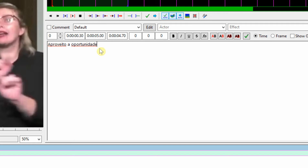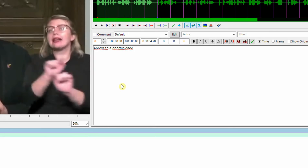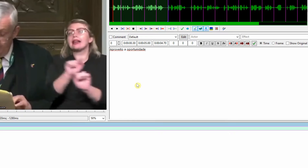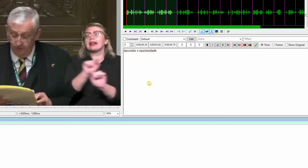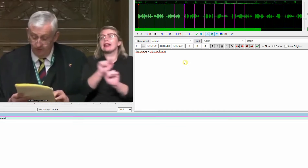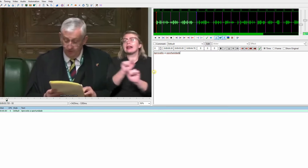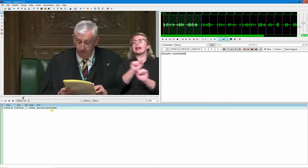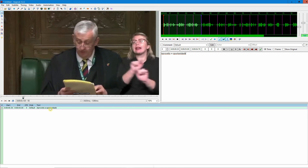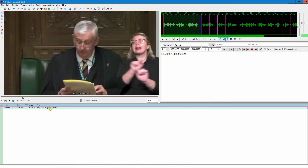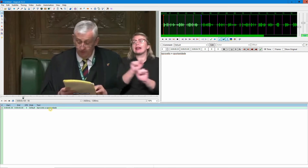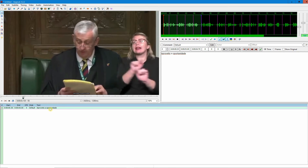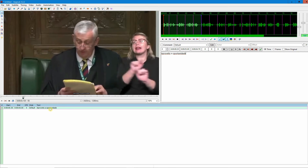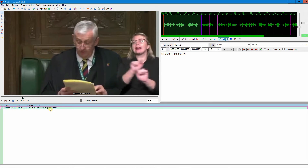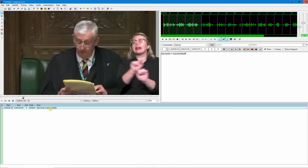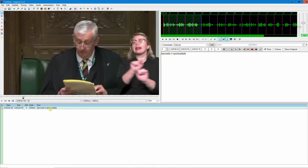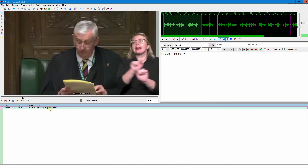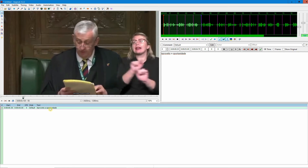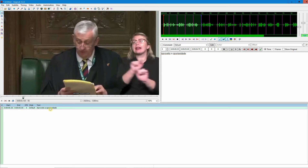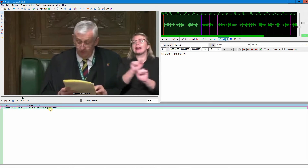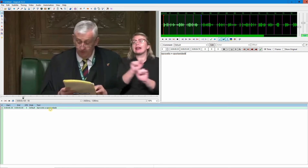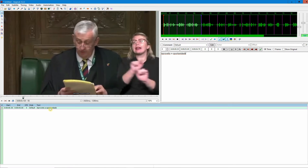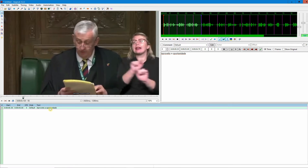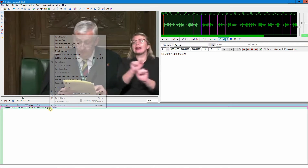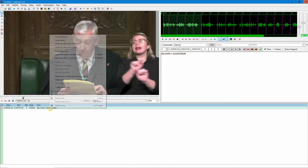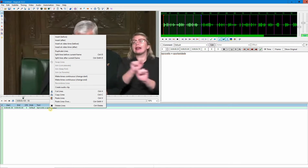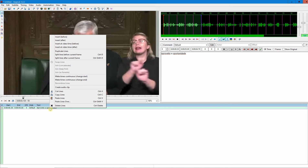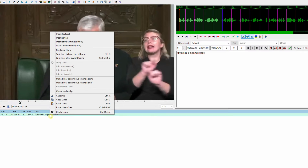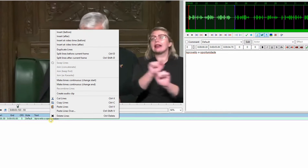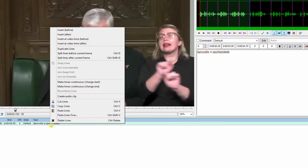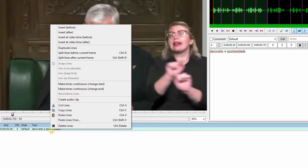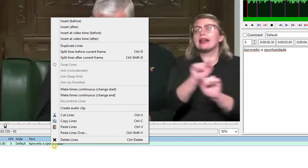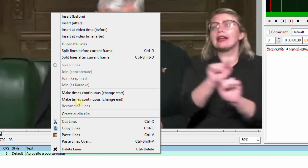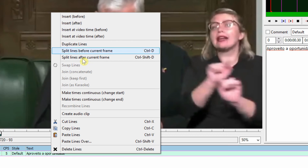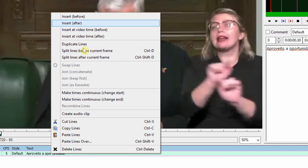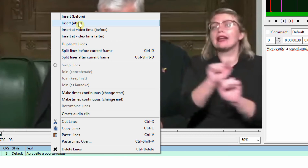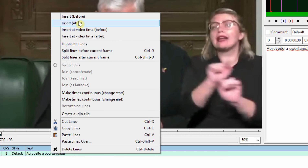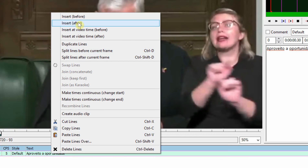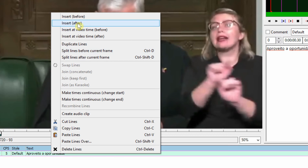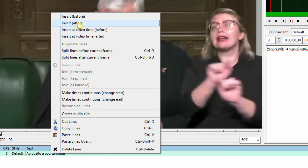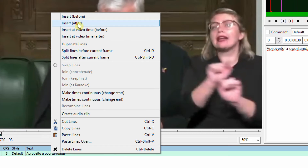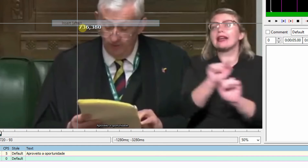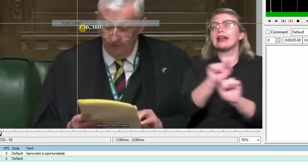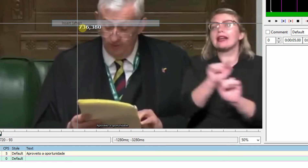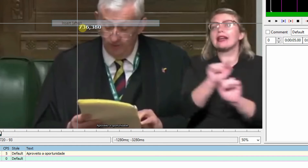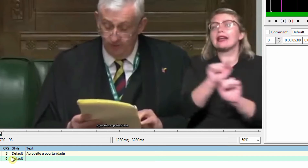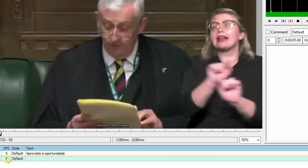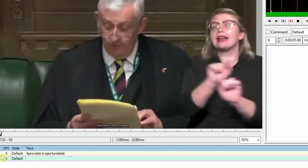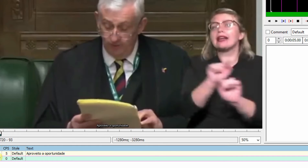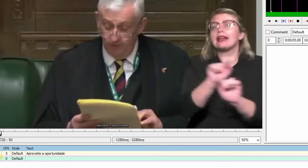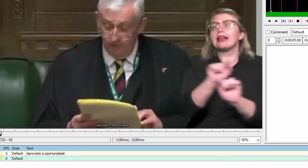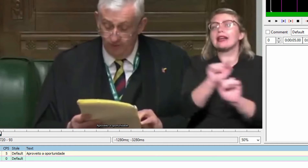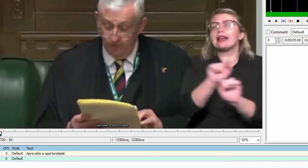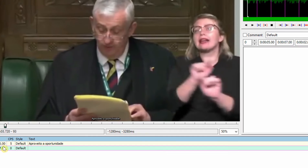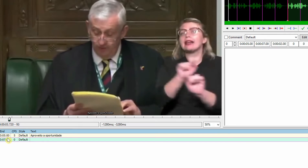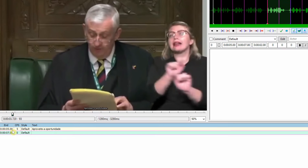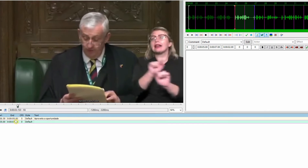And so forth. So if you want to then add a new line, right click this one, insert after. And